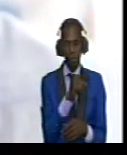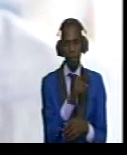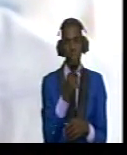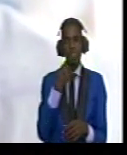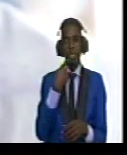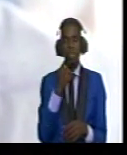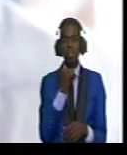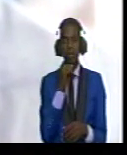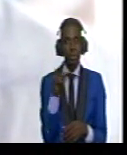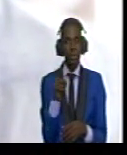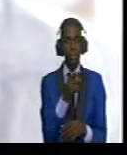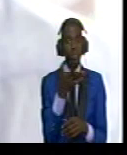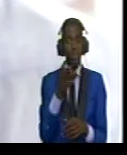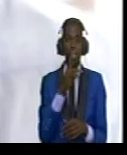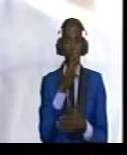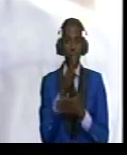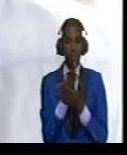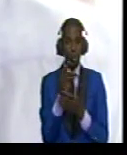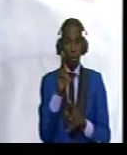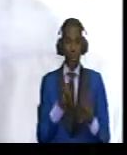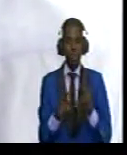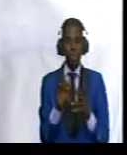say not ye. There's some people that are having some